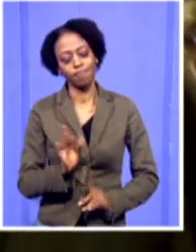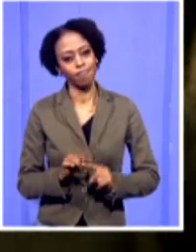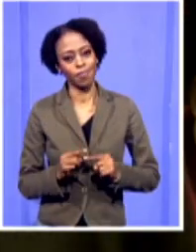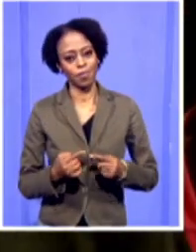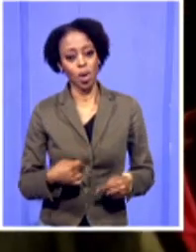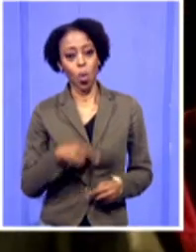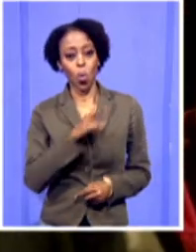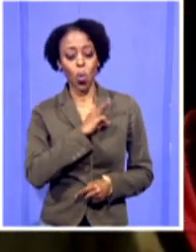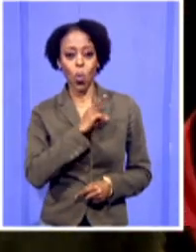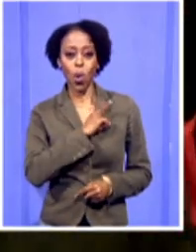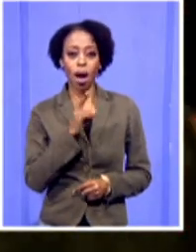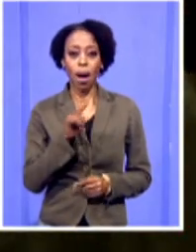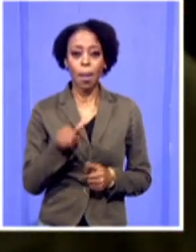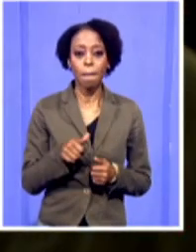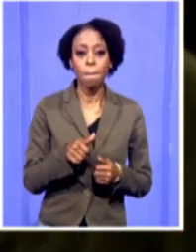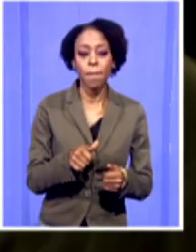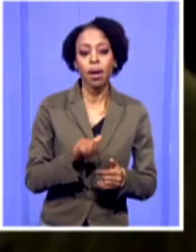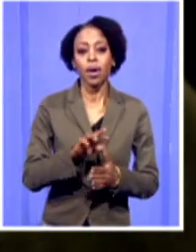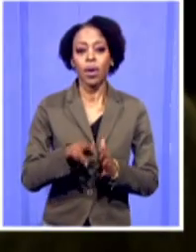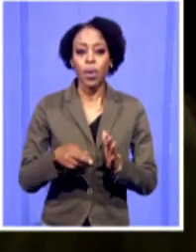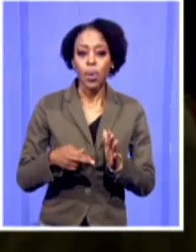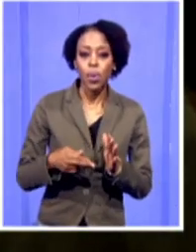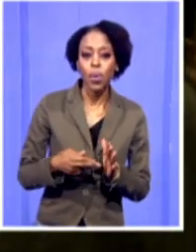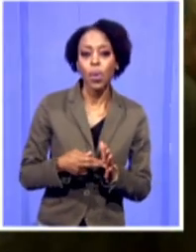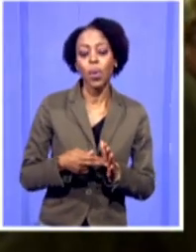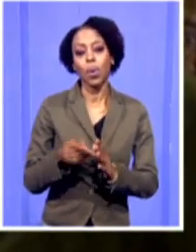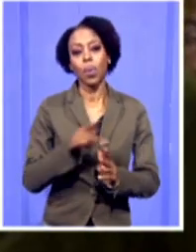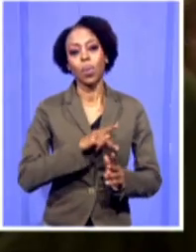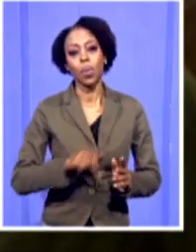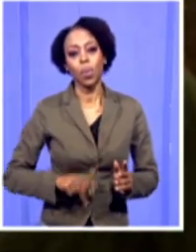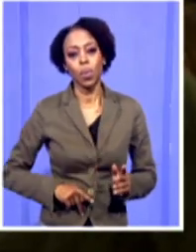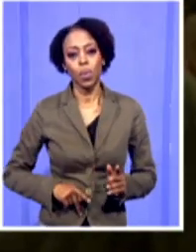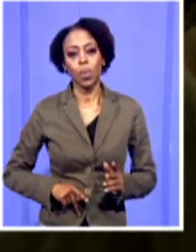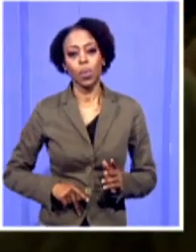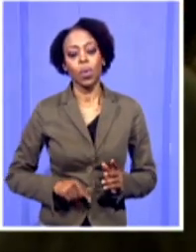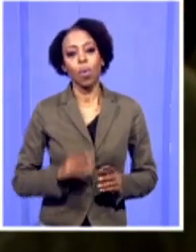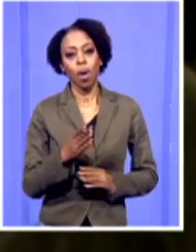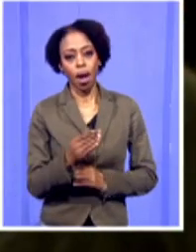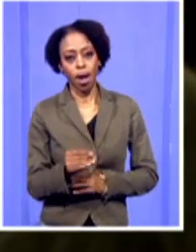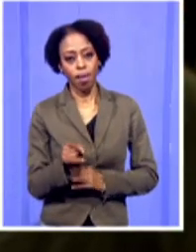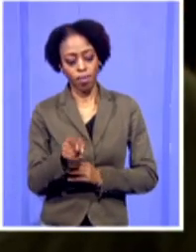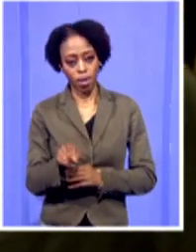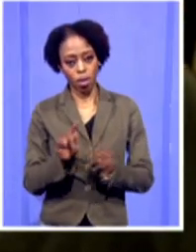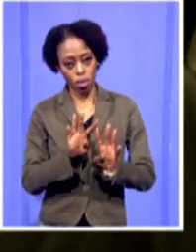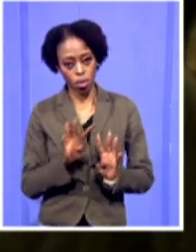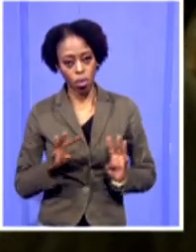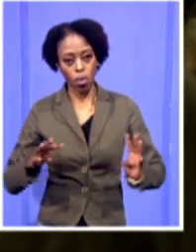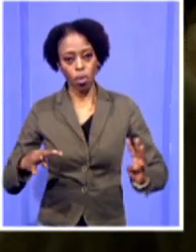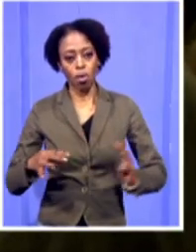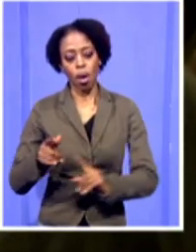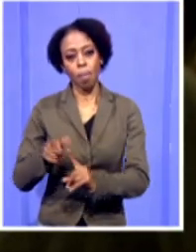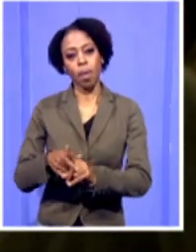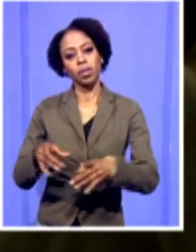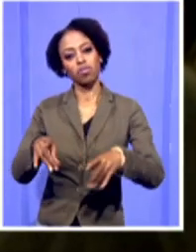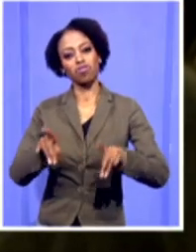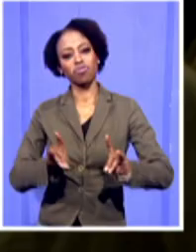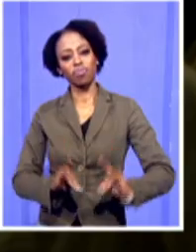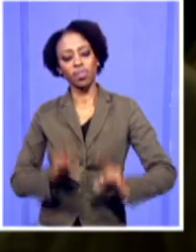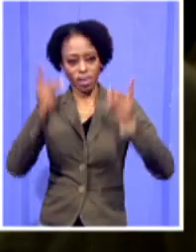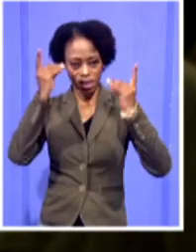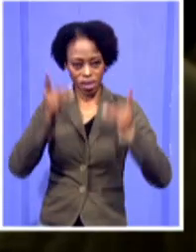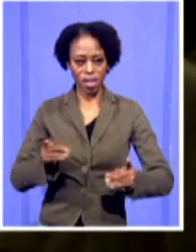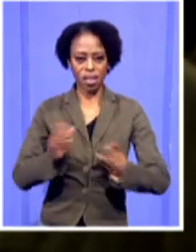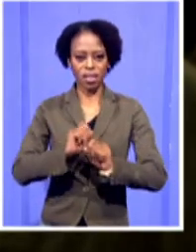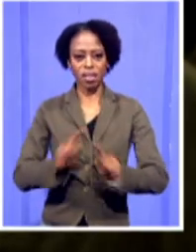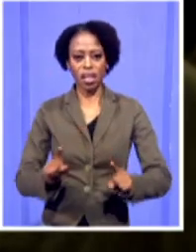are bringing a wrong precedence in Congress where someone chairing concludes and